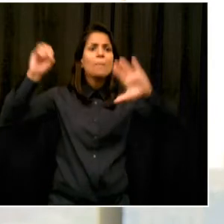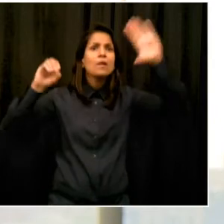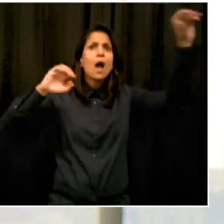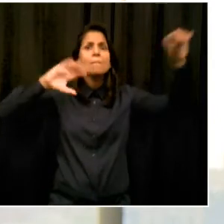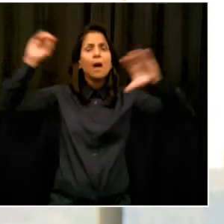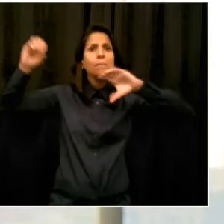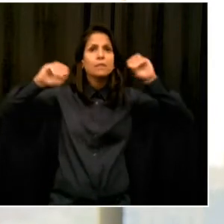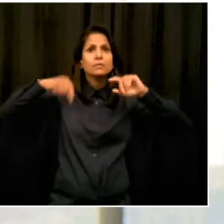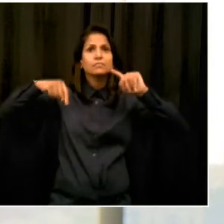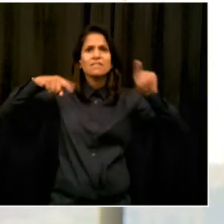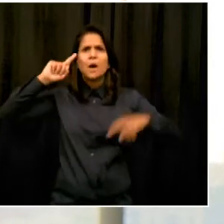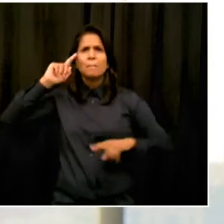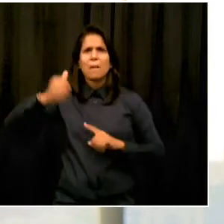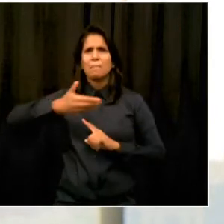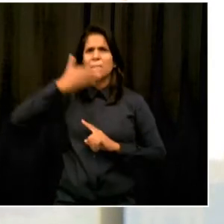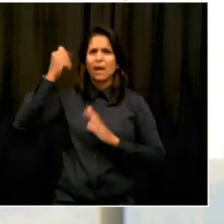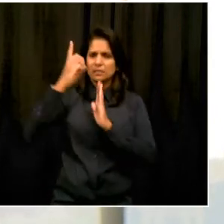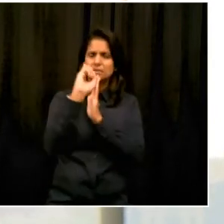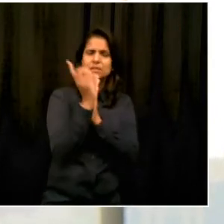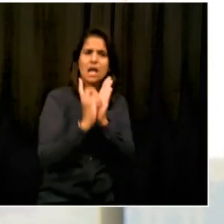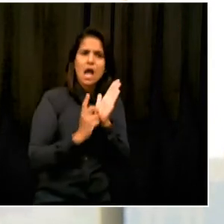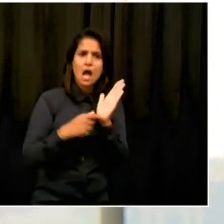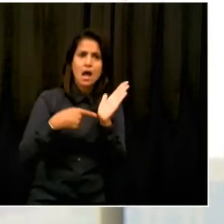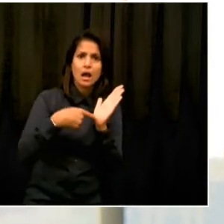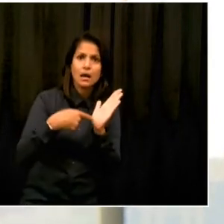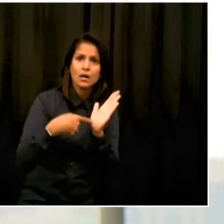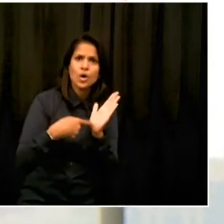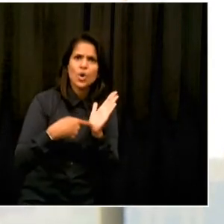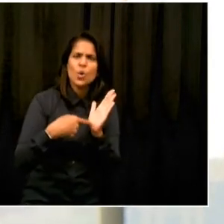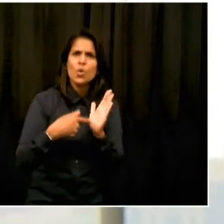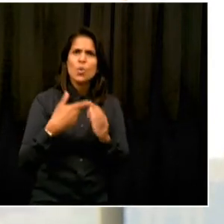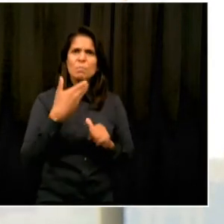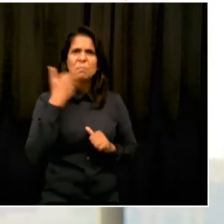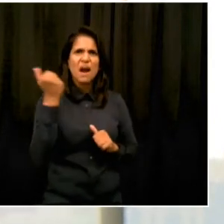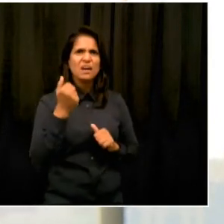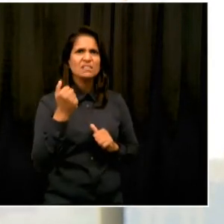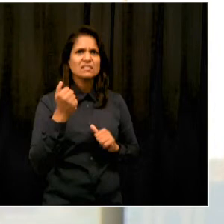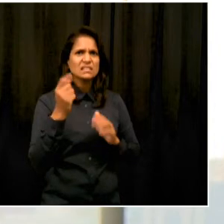Because rapid testing will be one of the keys to overcoming this crisis.